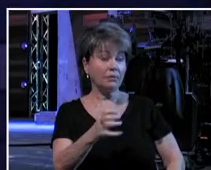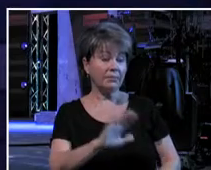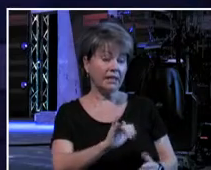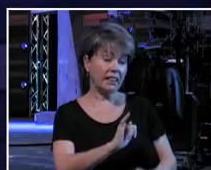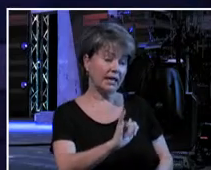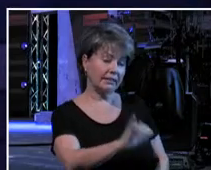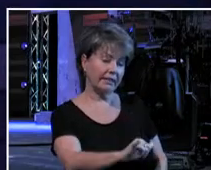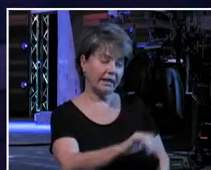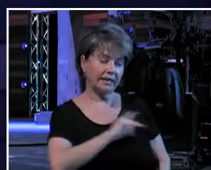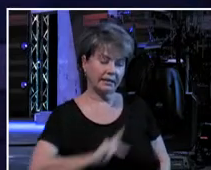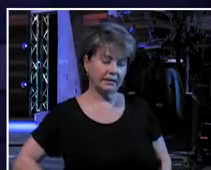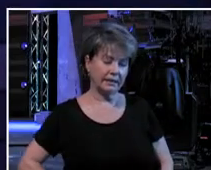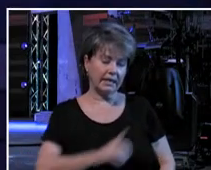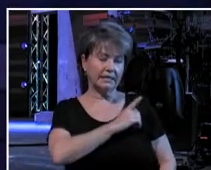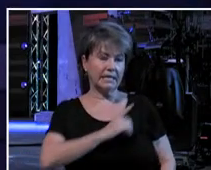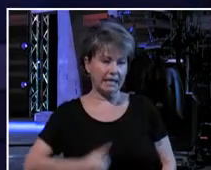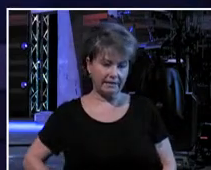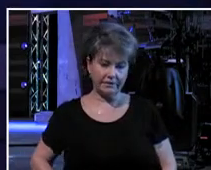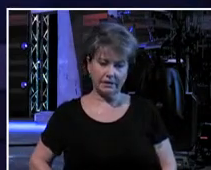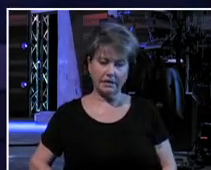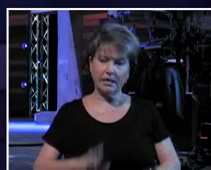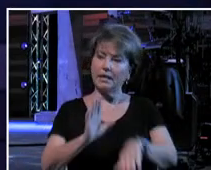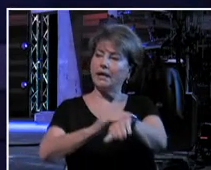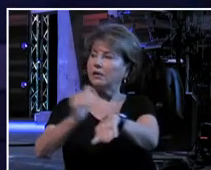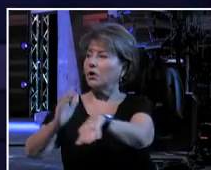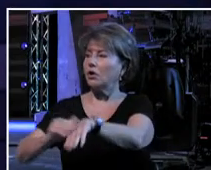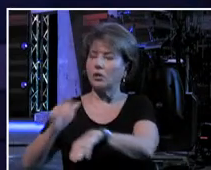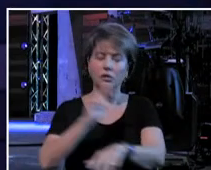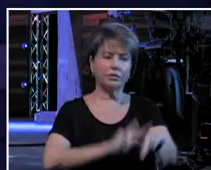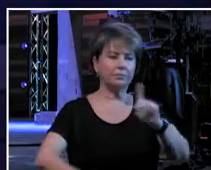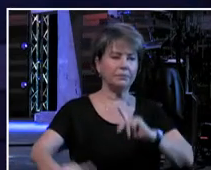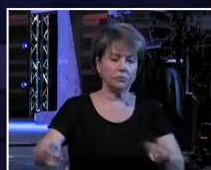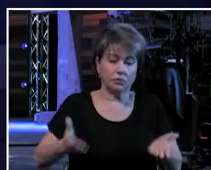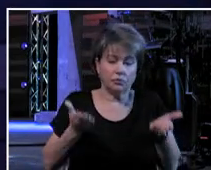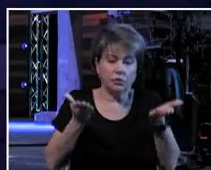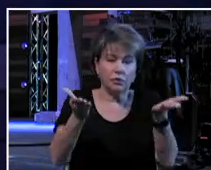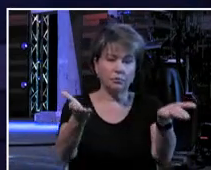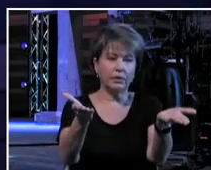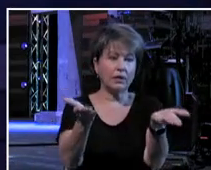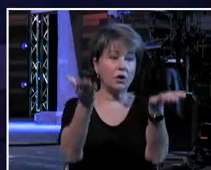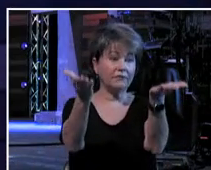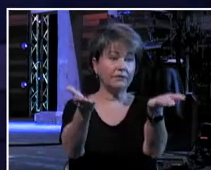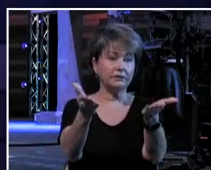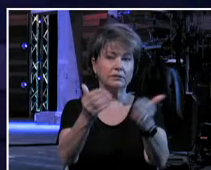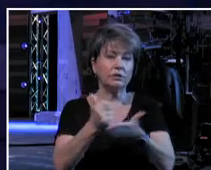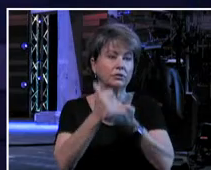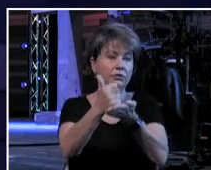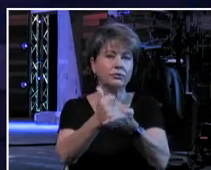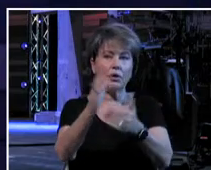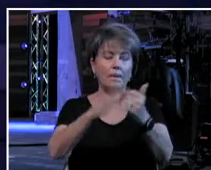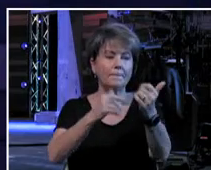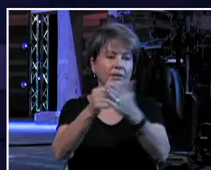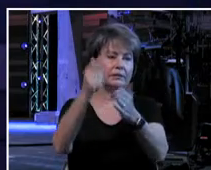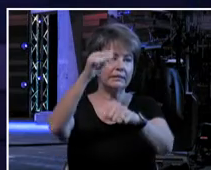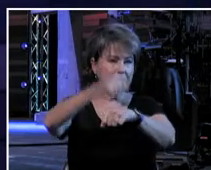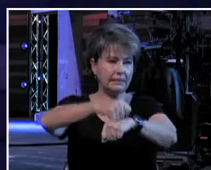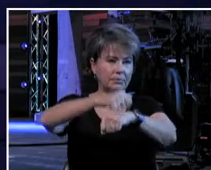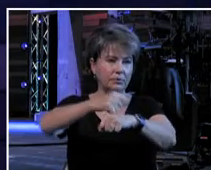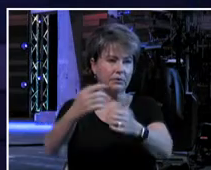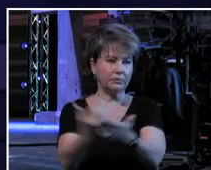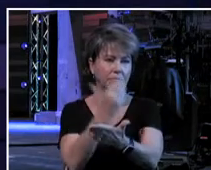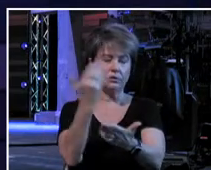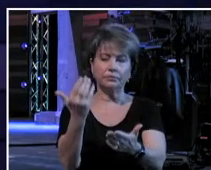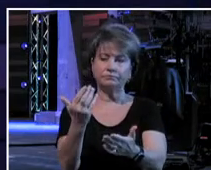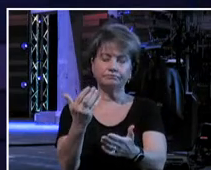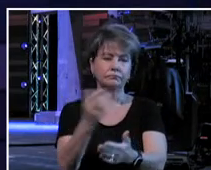the people to participate in the building of the temple, and they had brought their offerings, and they had done so cheerfully. And when they had done that,